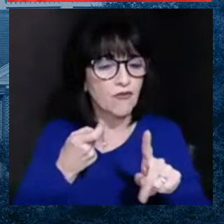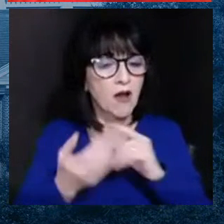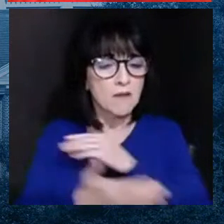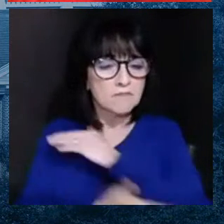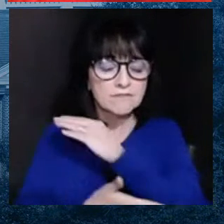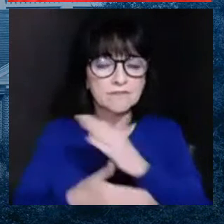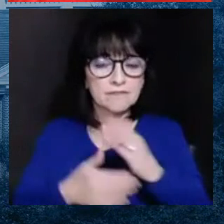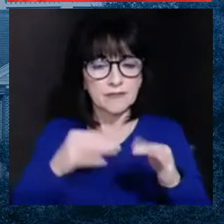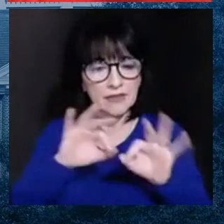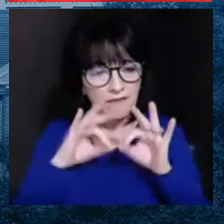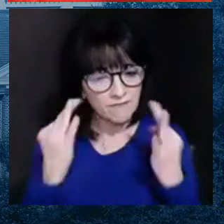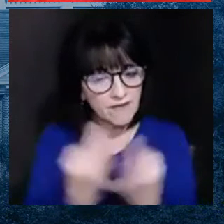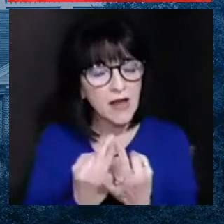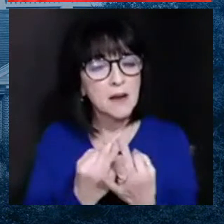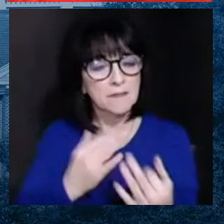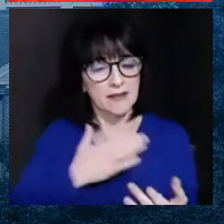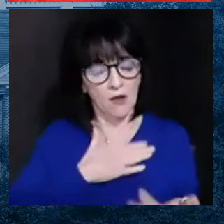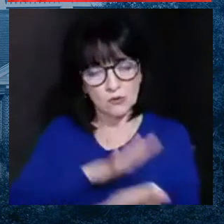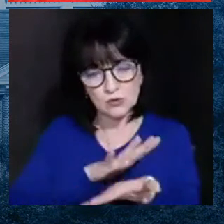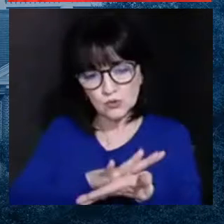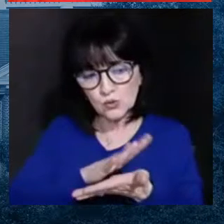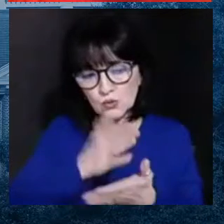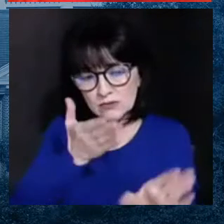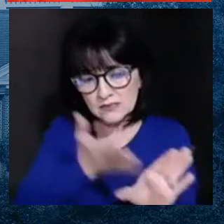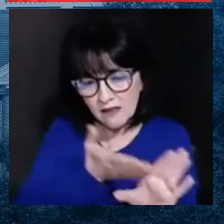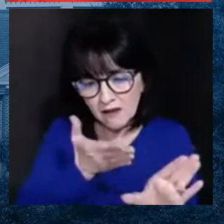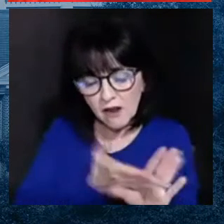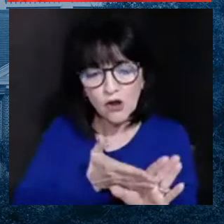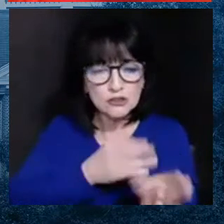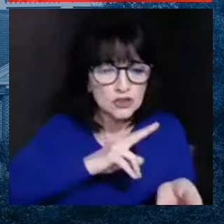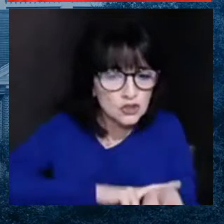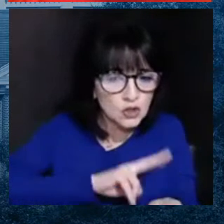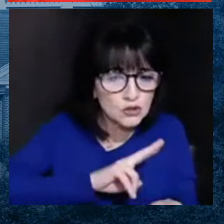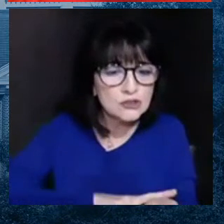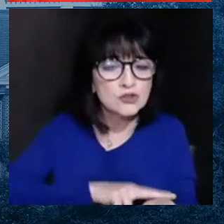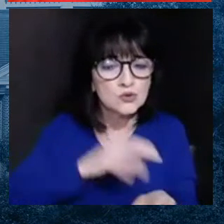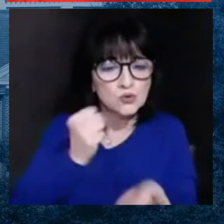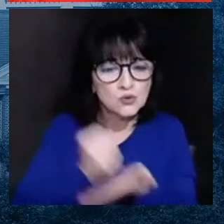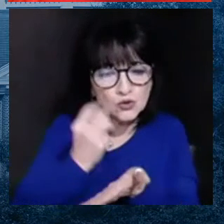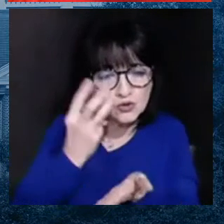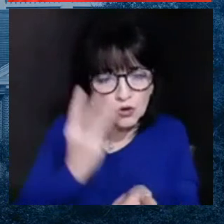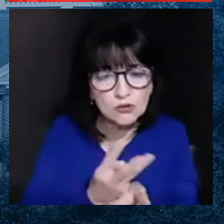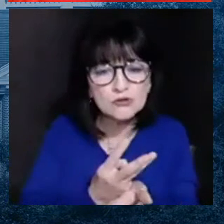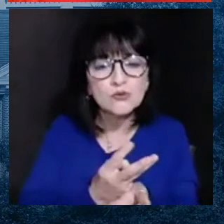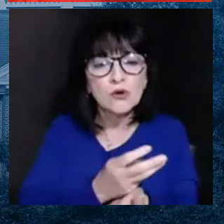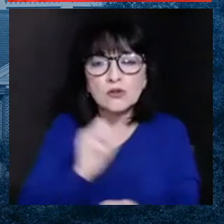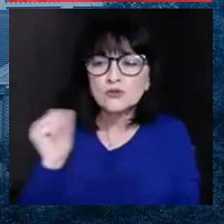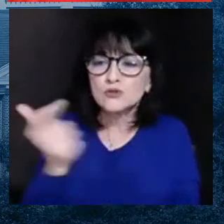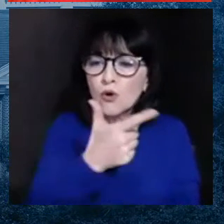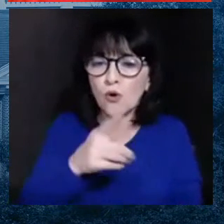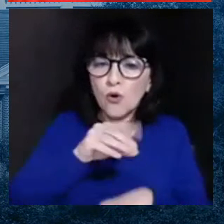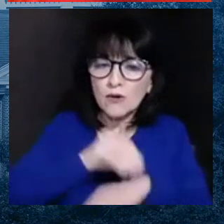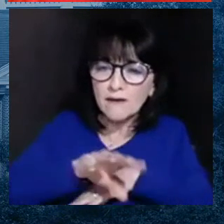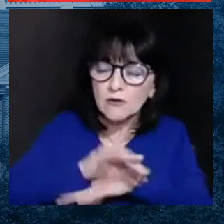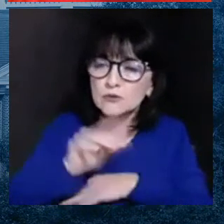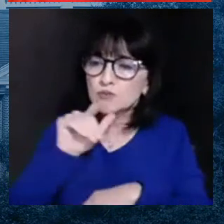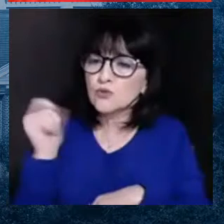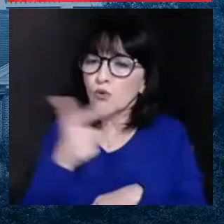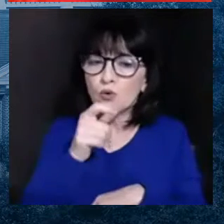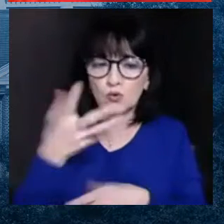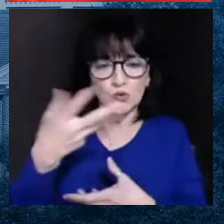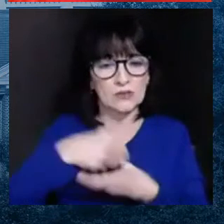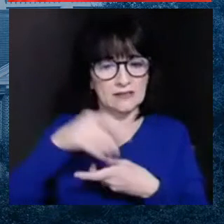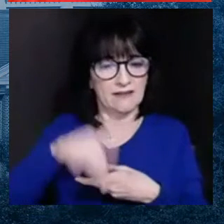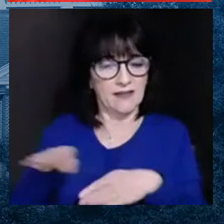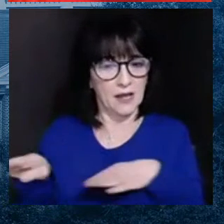our social workers, our nurses, everybody in the behavioral health field. And